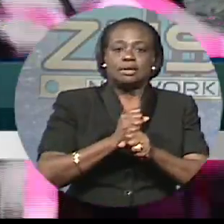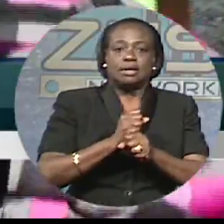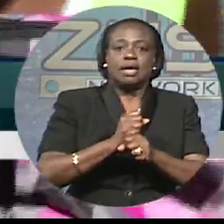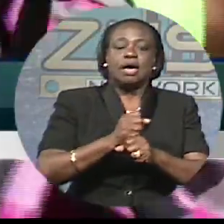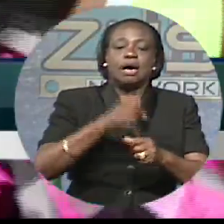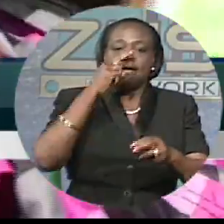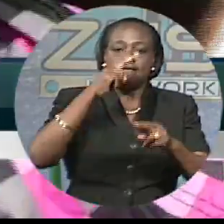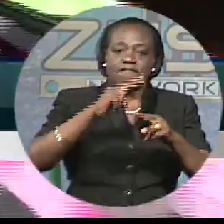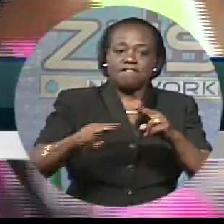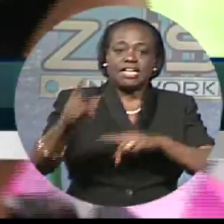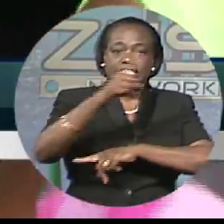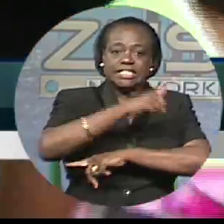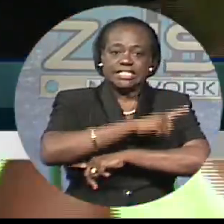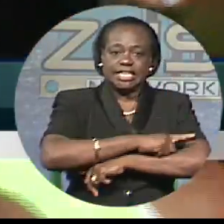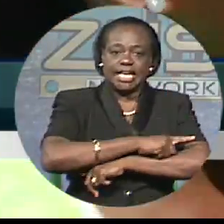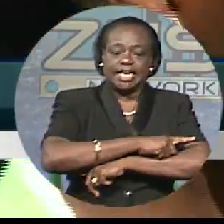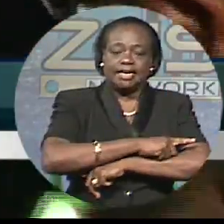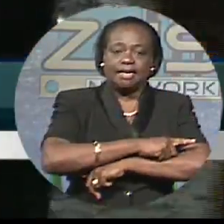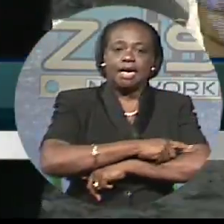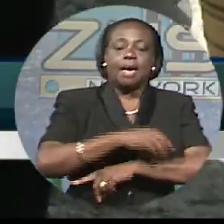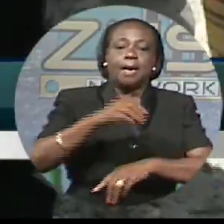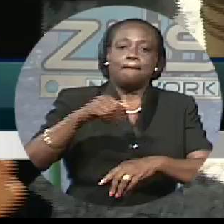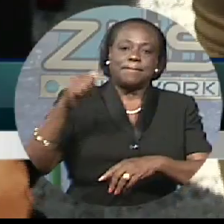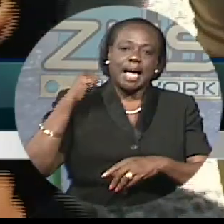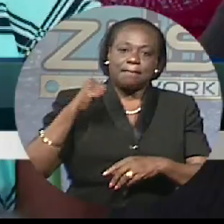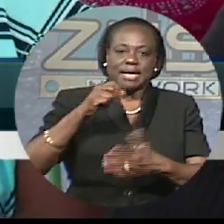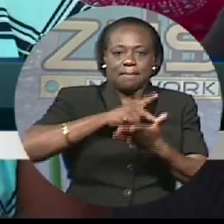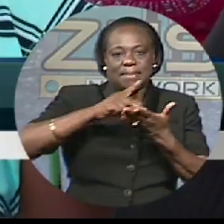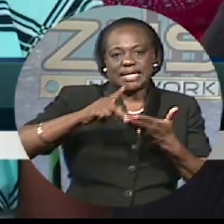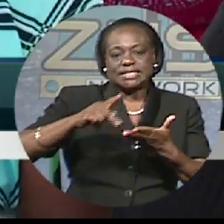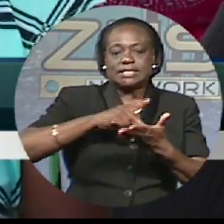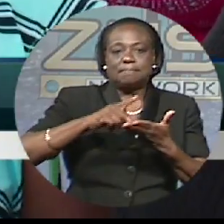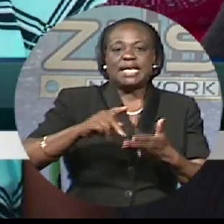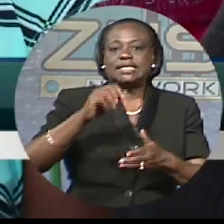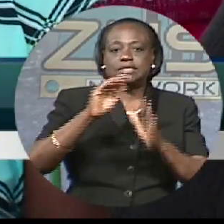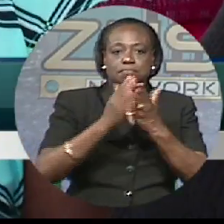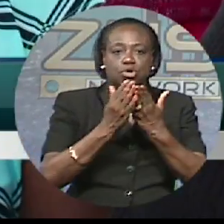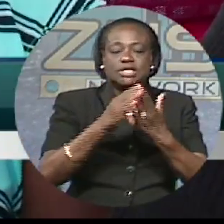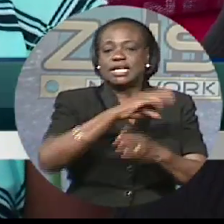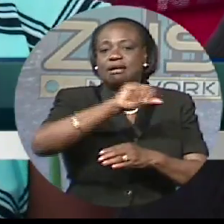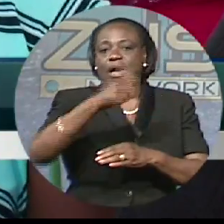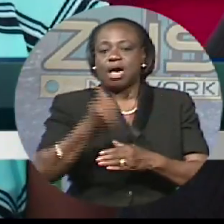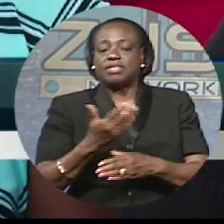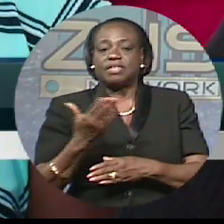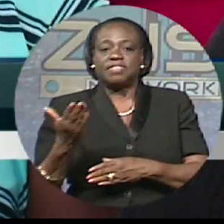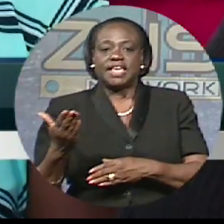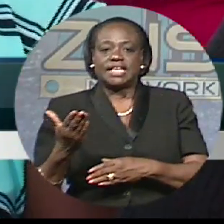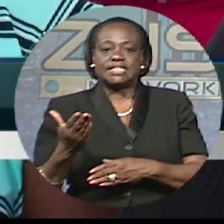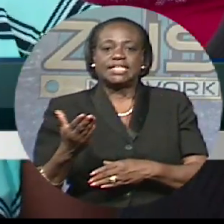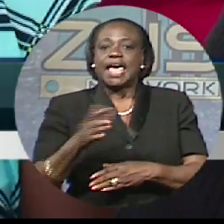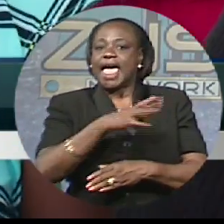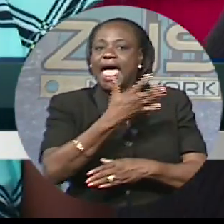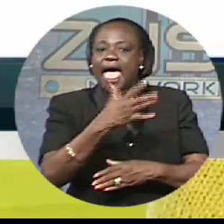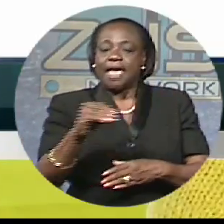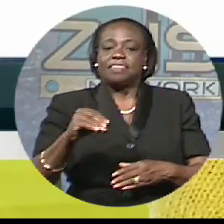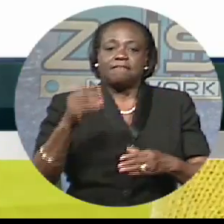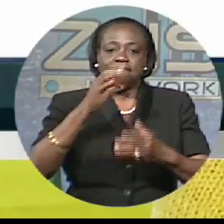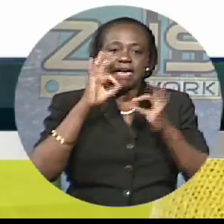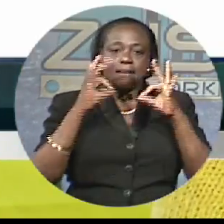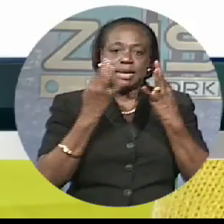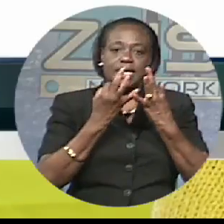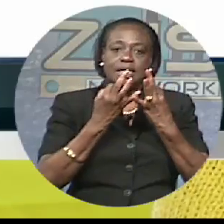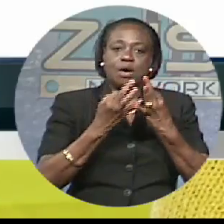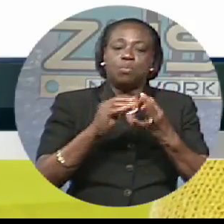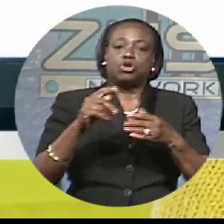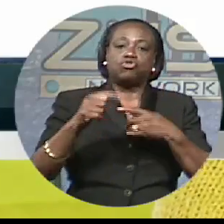Davis, like backpacks, pencils, pens, and other items. The youngsters and their families were also treated to food and drinks. As